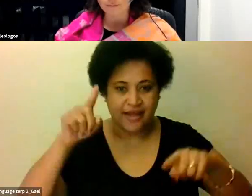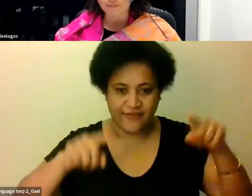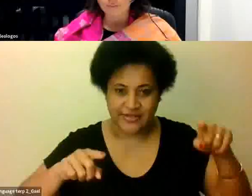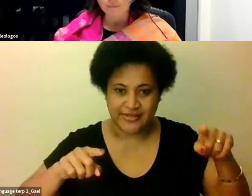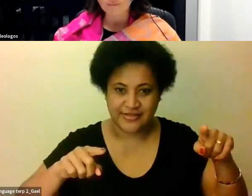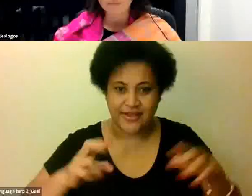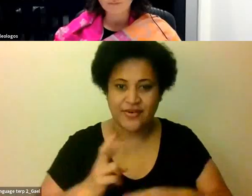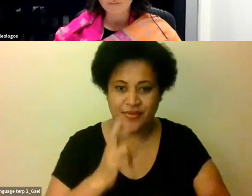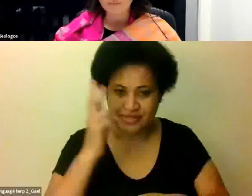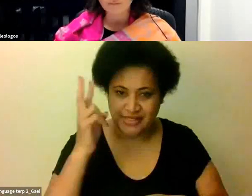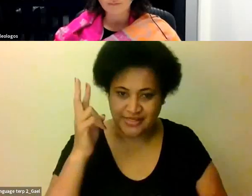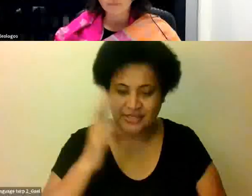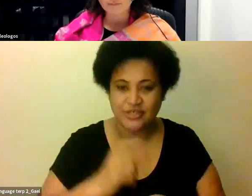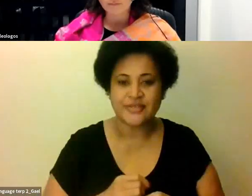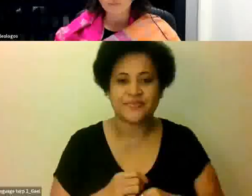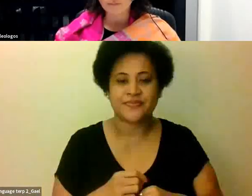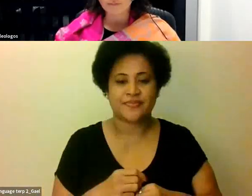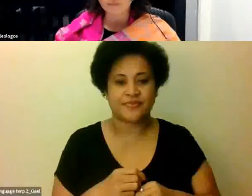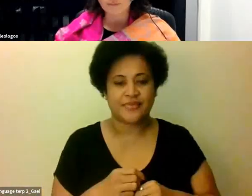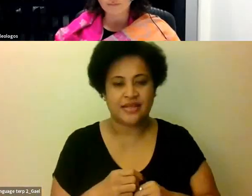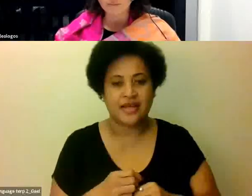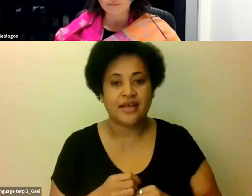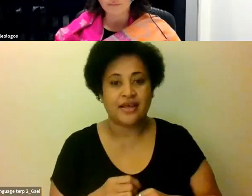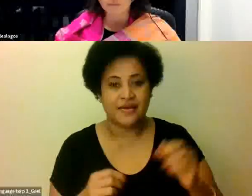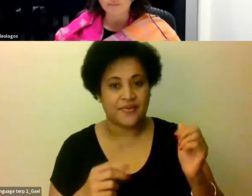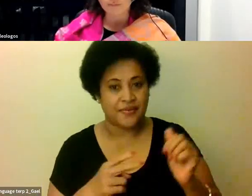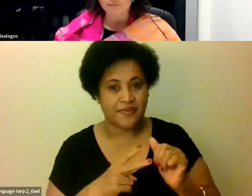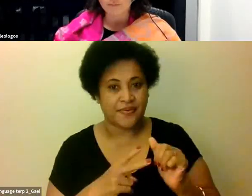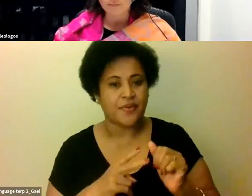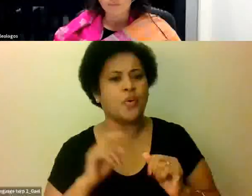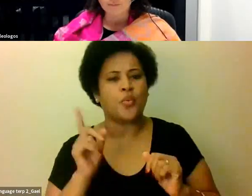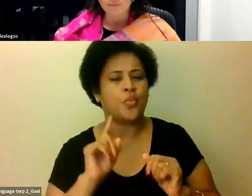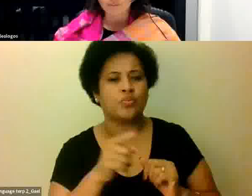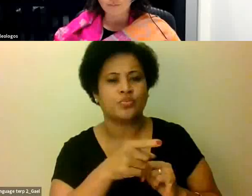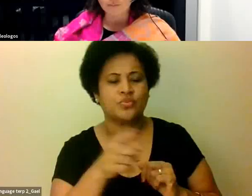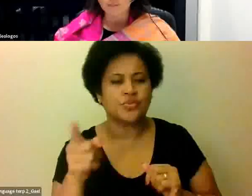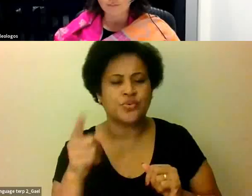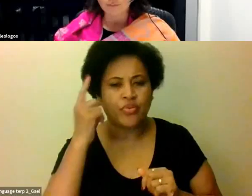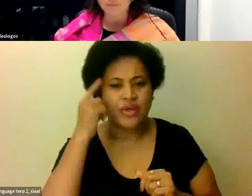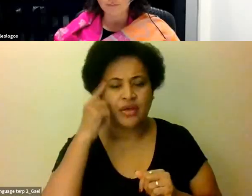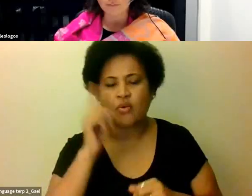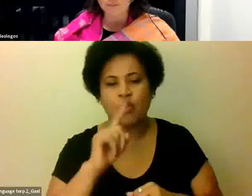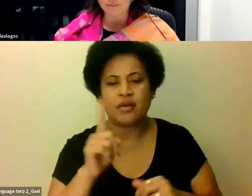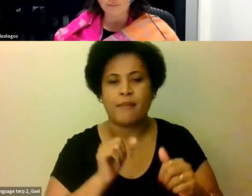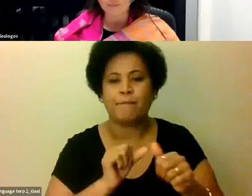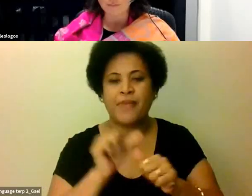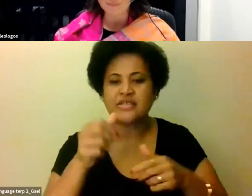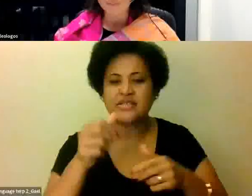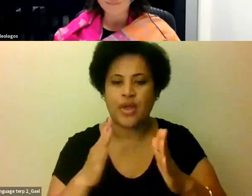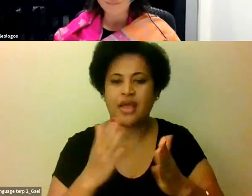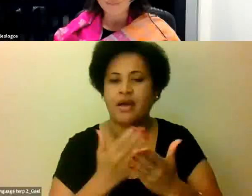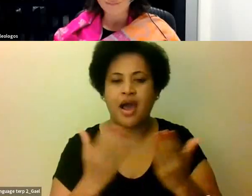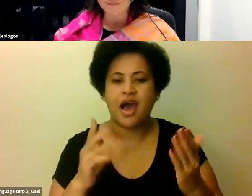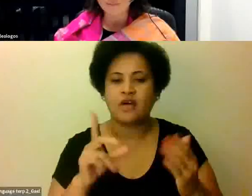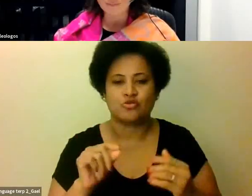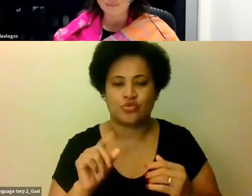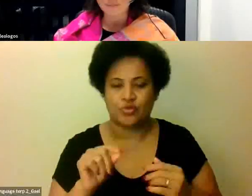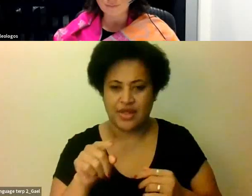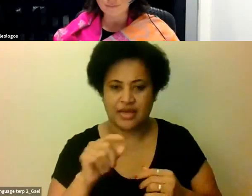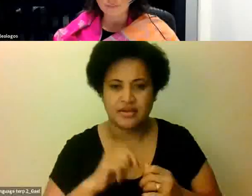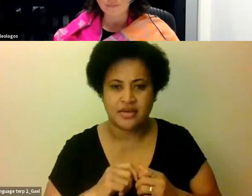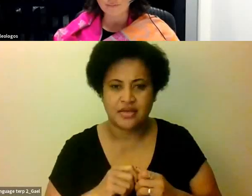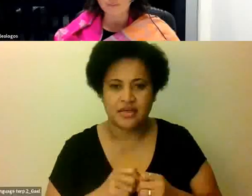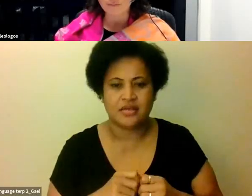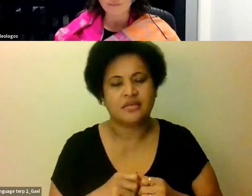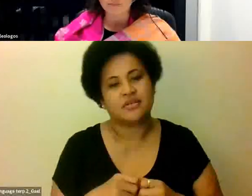in decision-making roles. And so what do you think would be the best ways to go about that? Should there be